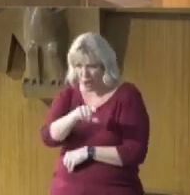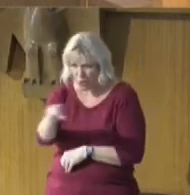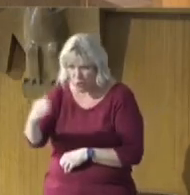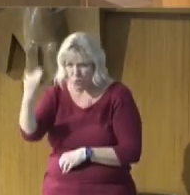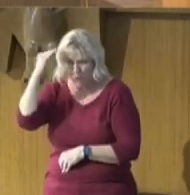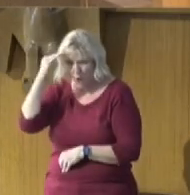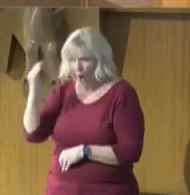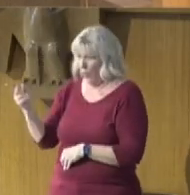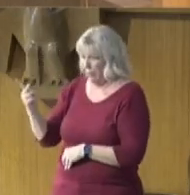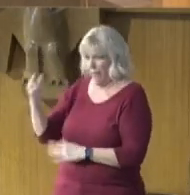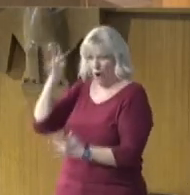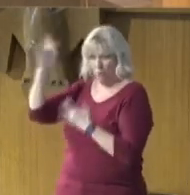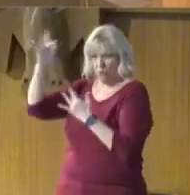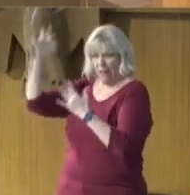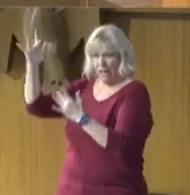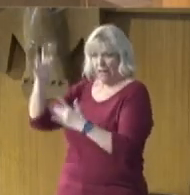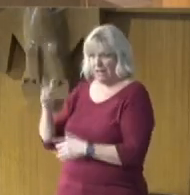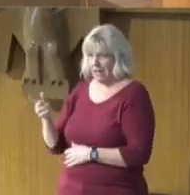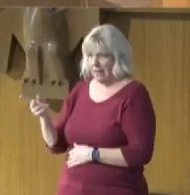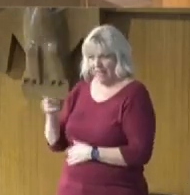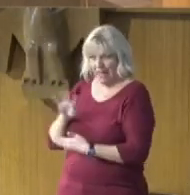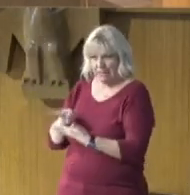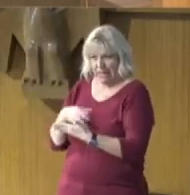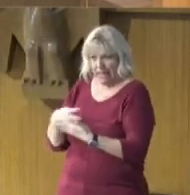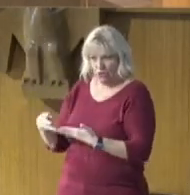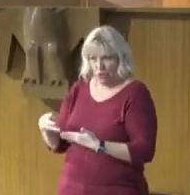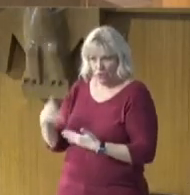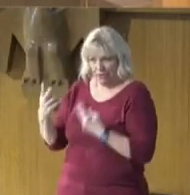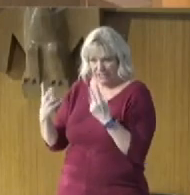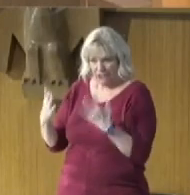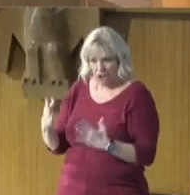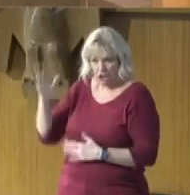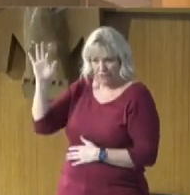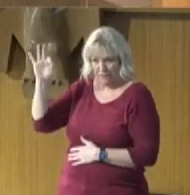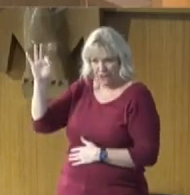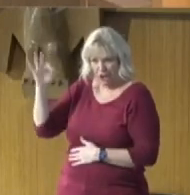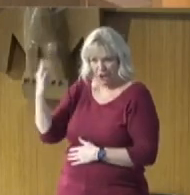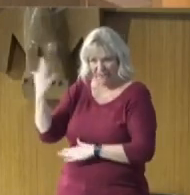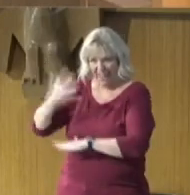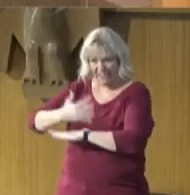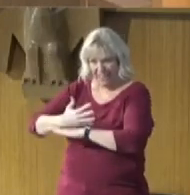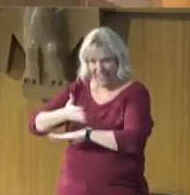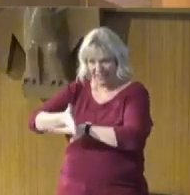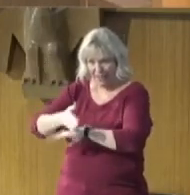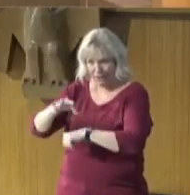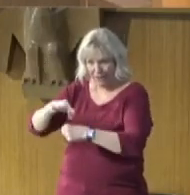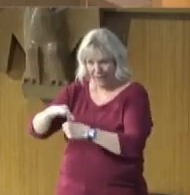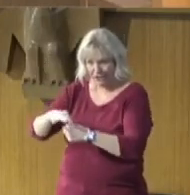brilliant they are by the fact that they scheduled a guest speaker 5 days after the election happened.